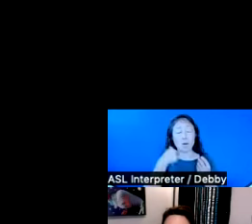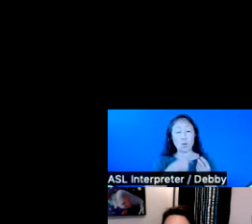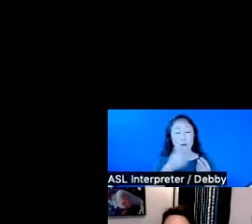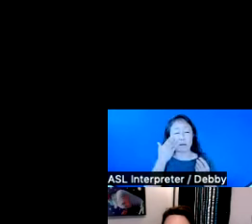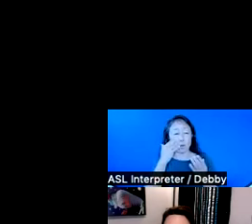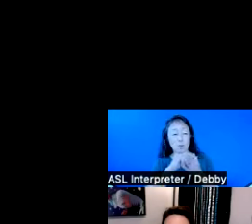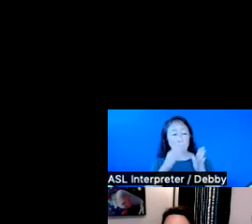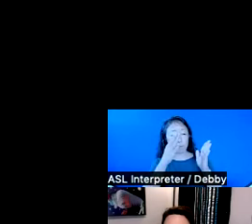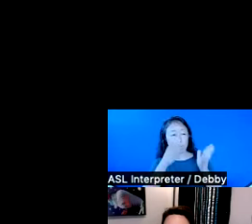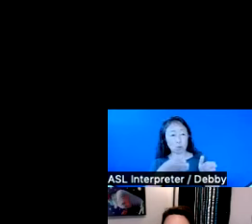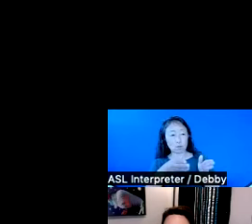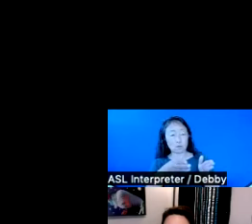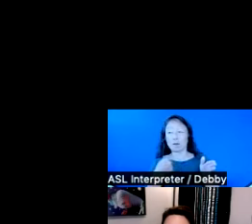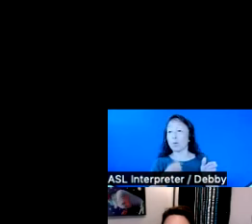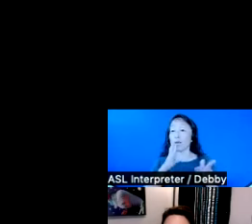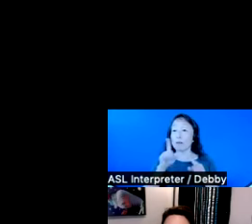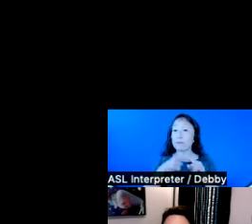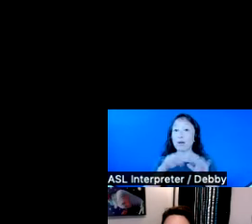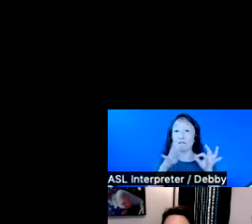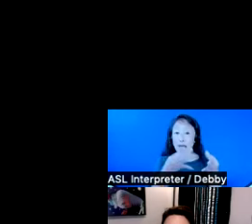about the family, but what about community?